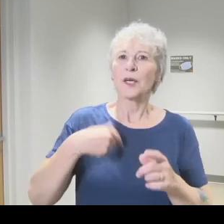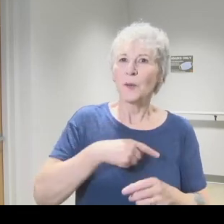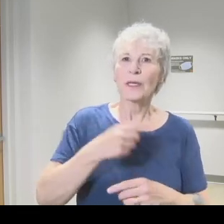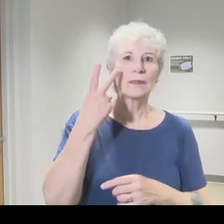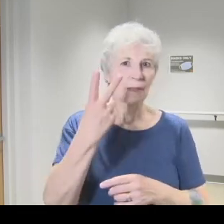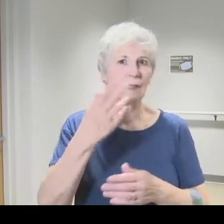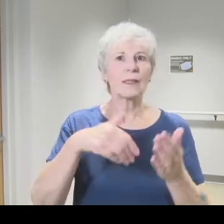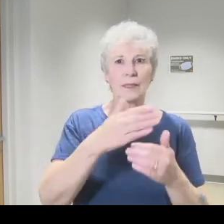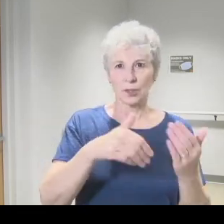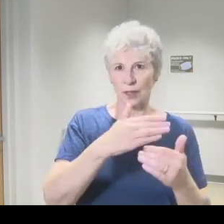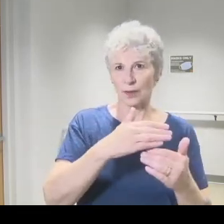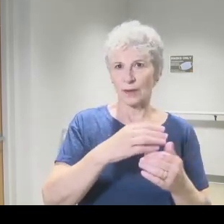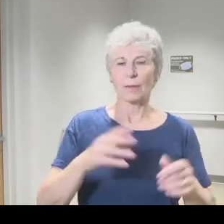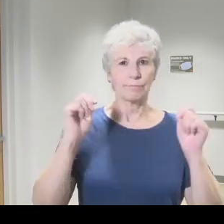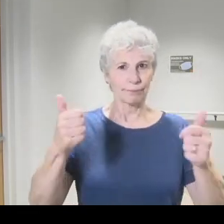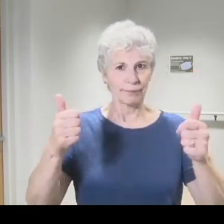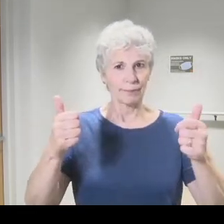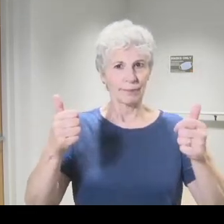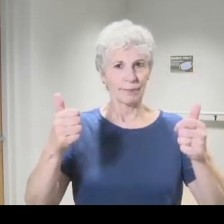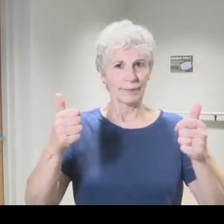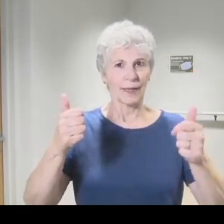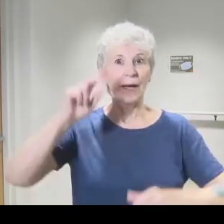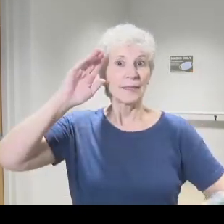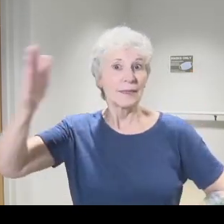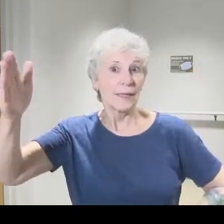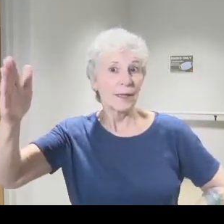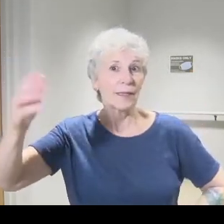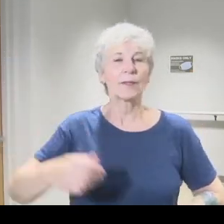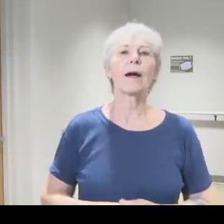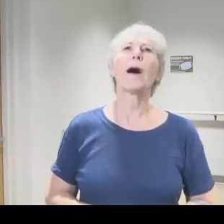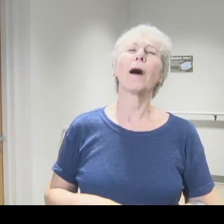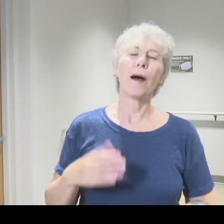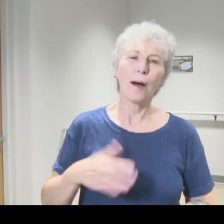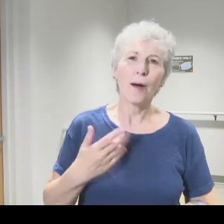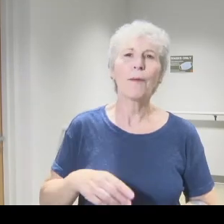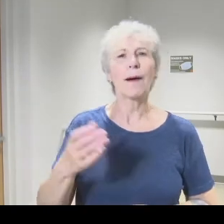see each other. Okay, got it. What is that? Oh, see you later. Oh.